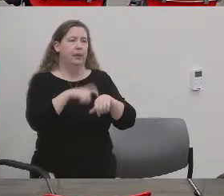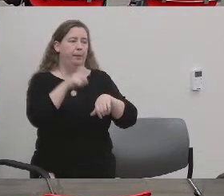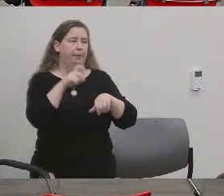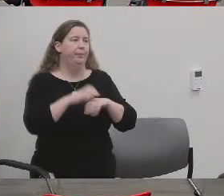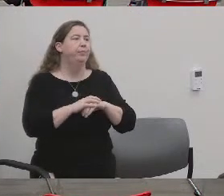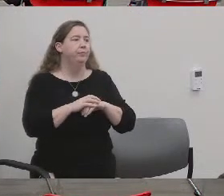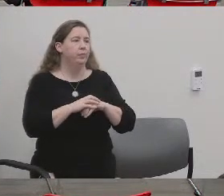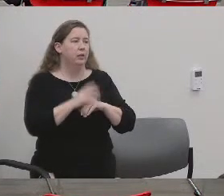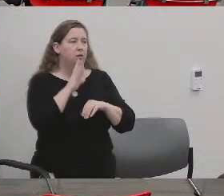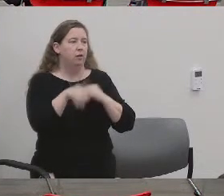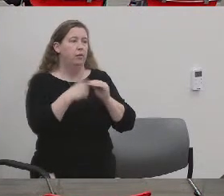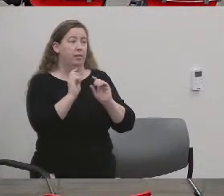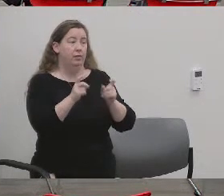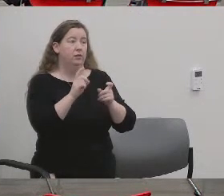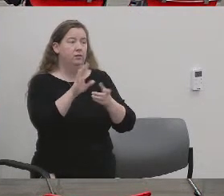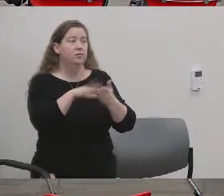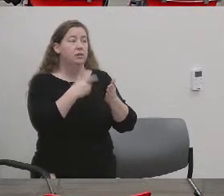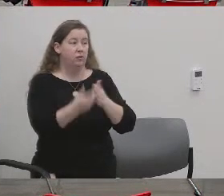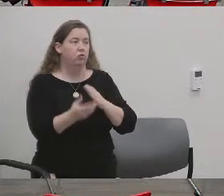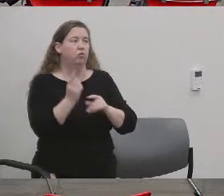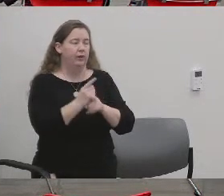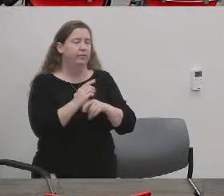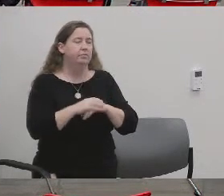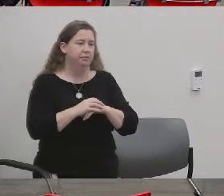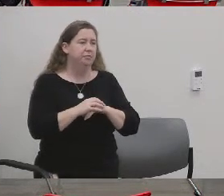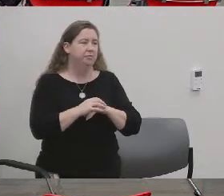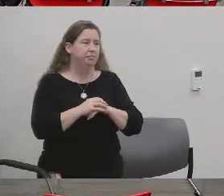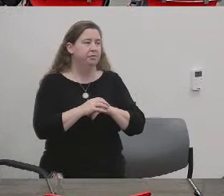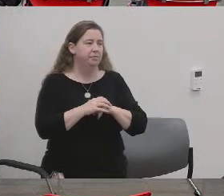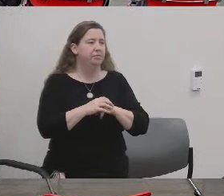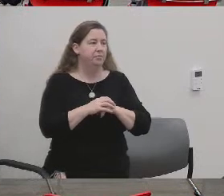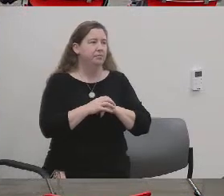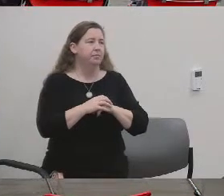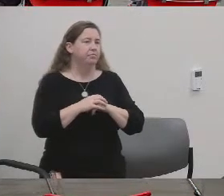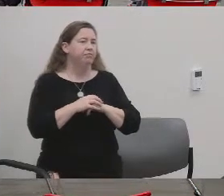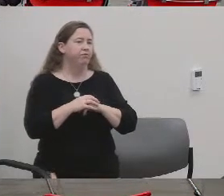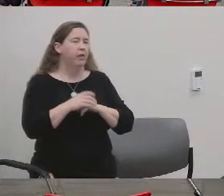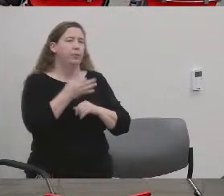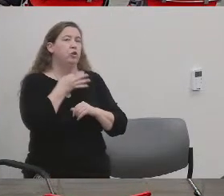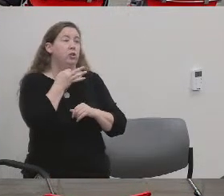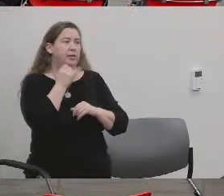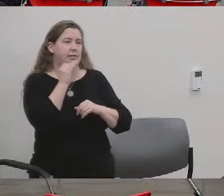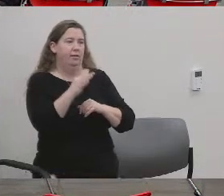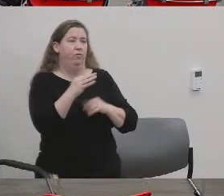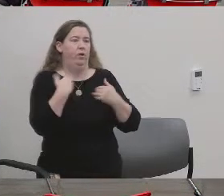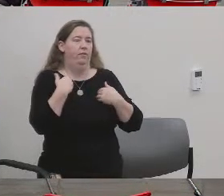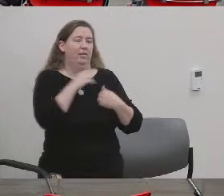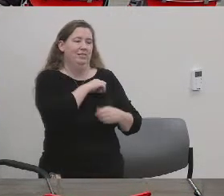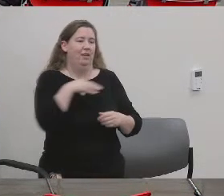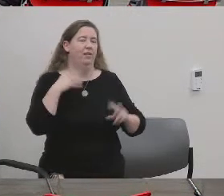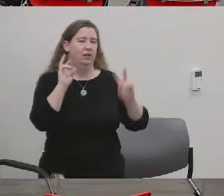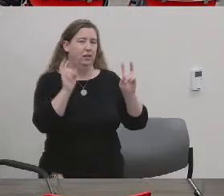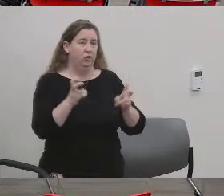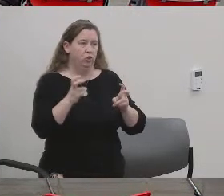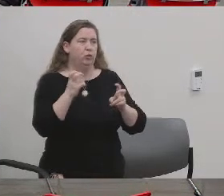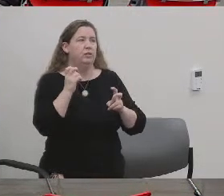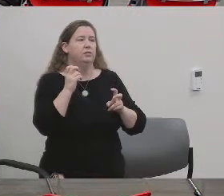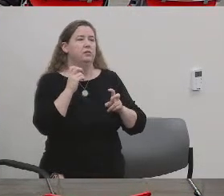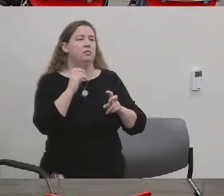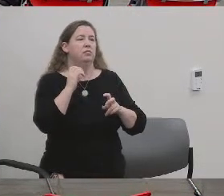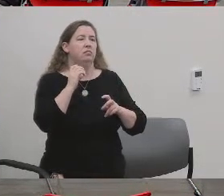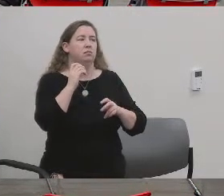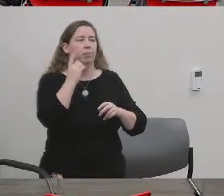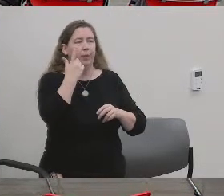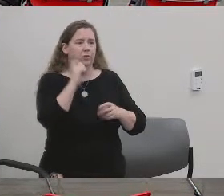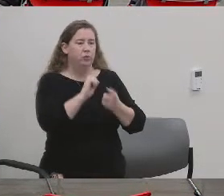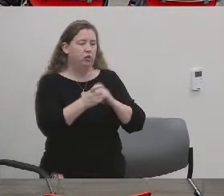You're talking about the schedule, I think. Mhm. Yes, okay. Yeah, I'm just curious as whether there would be staffing implications, because I'm not completely sure